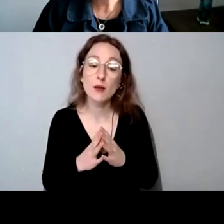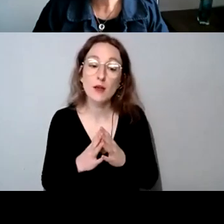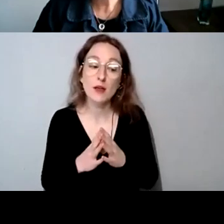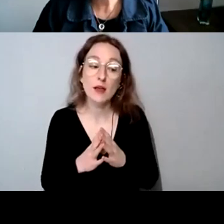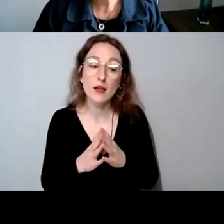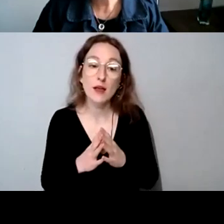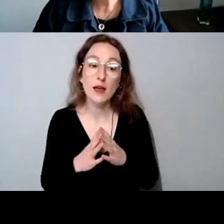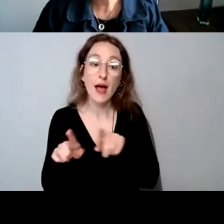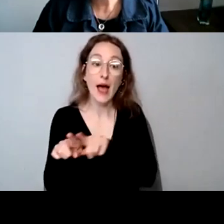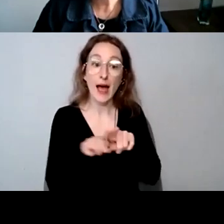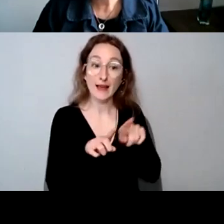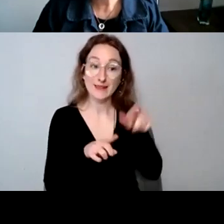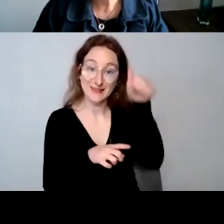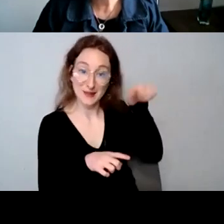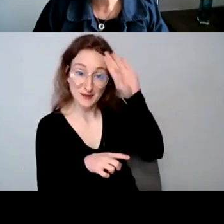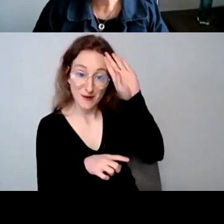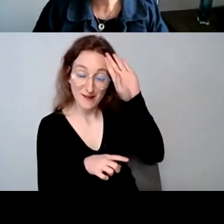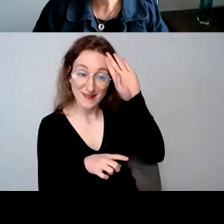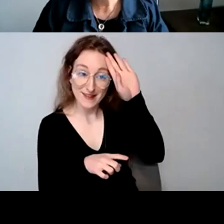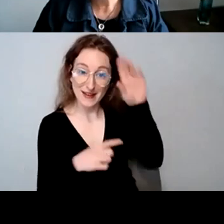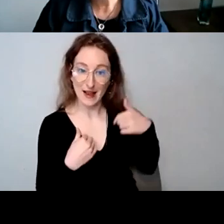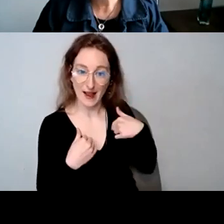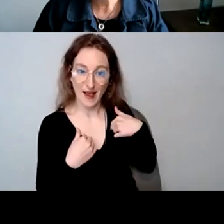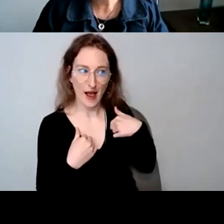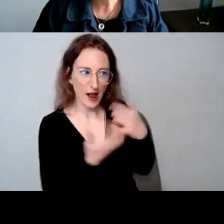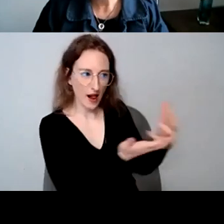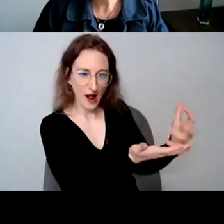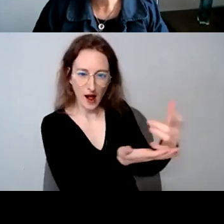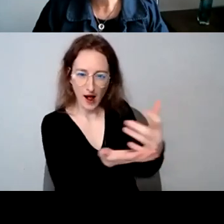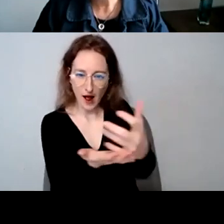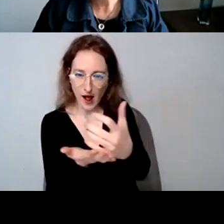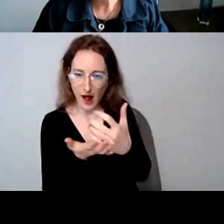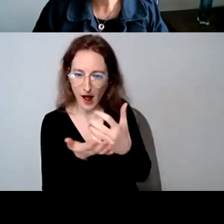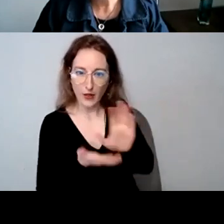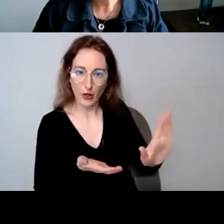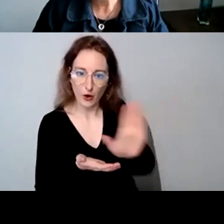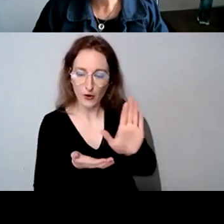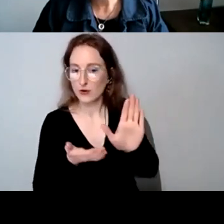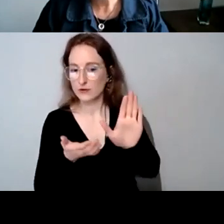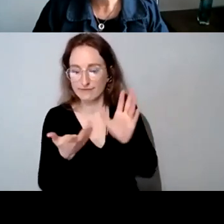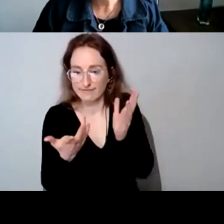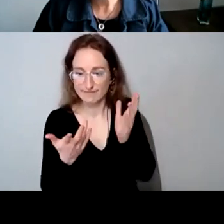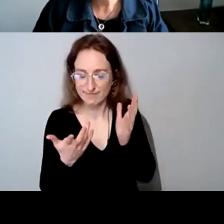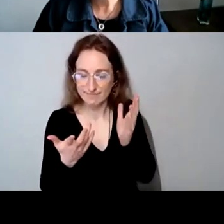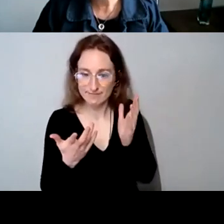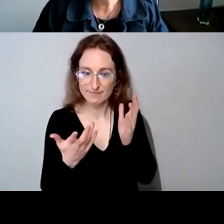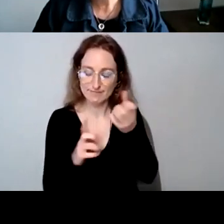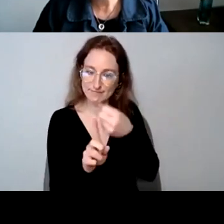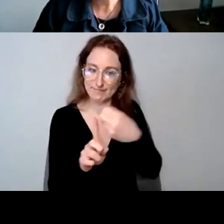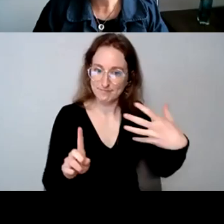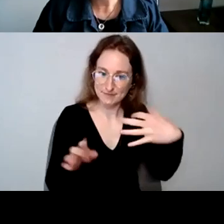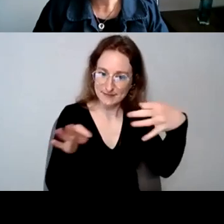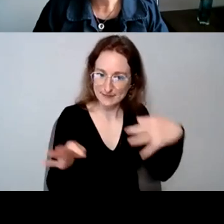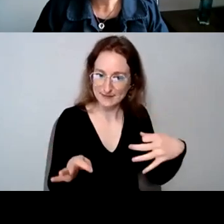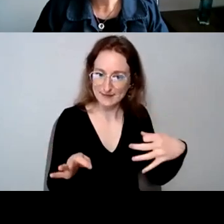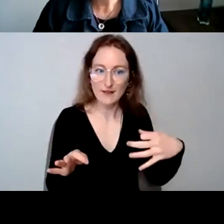as an anthropologist, I take all of these interpretations seriously. I do not try to identify which of them is a correct one and which